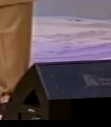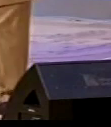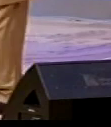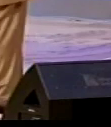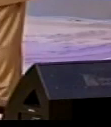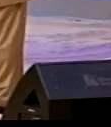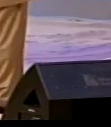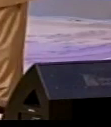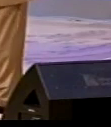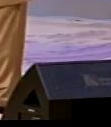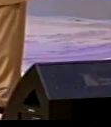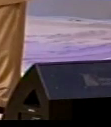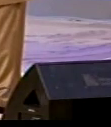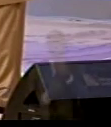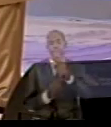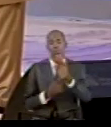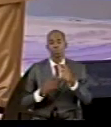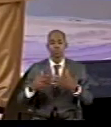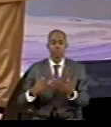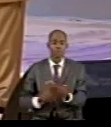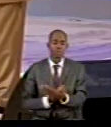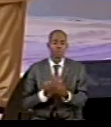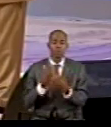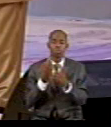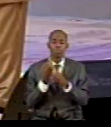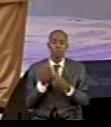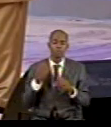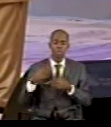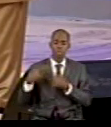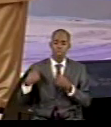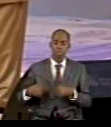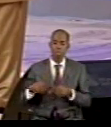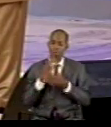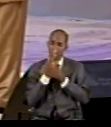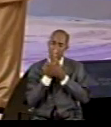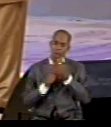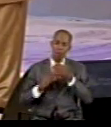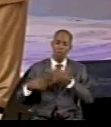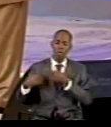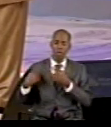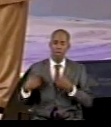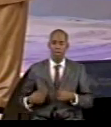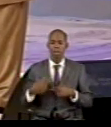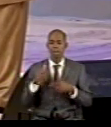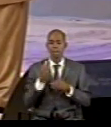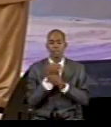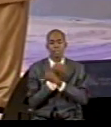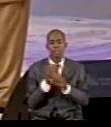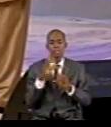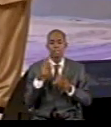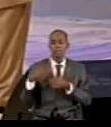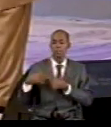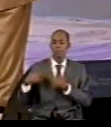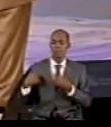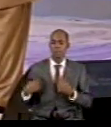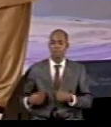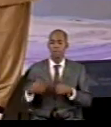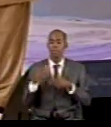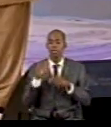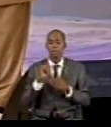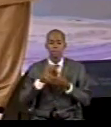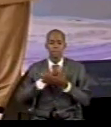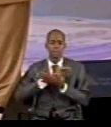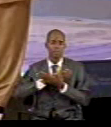revealed gospel coming from the heart, a sober heart, a saved heart, a